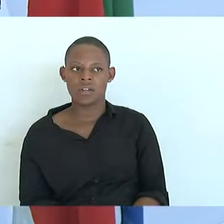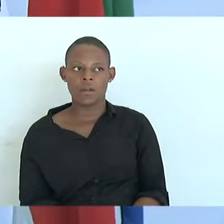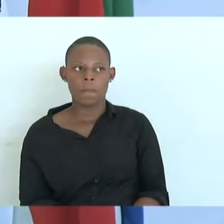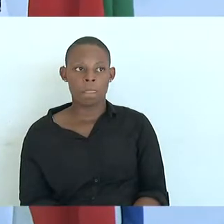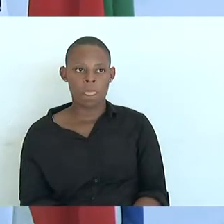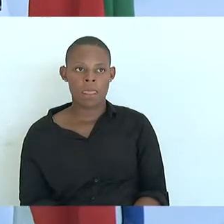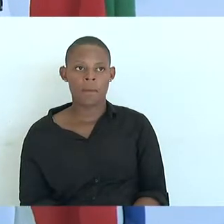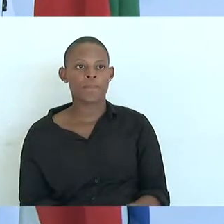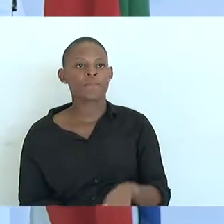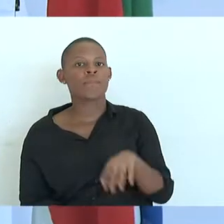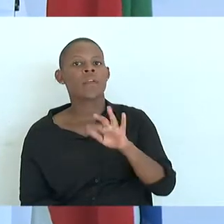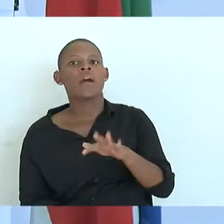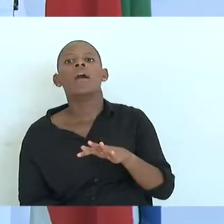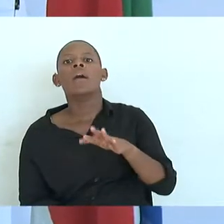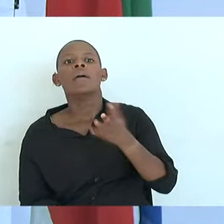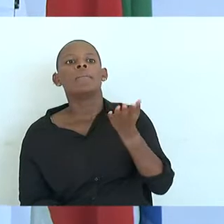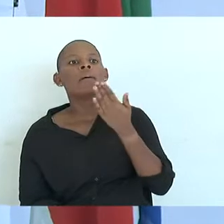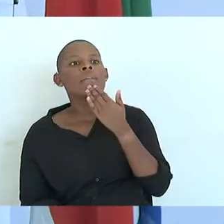Malibongwe.